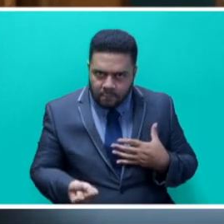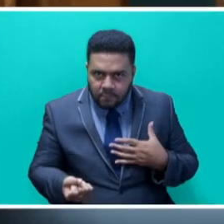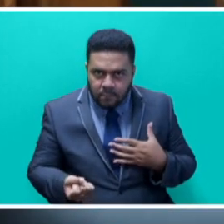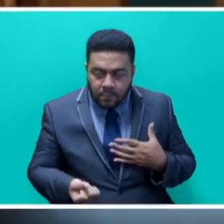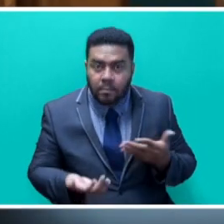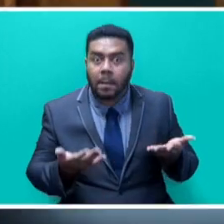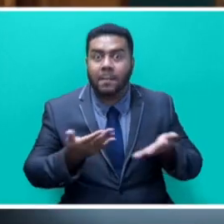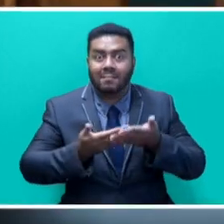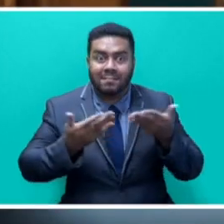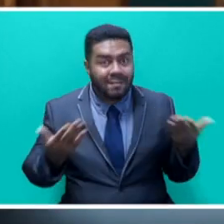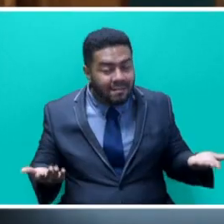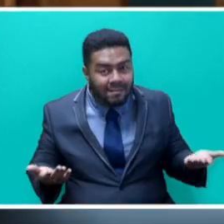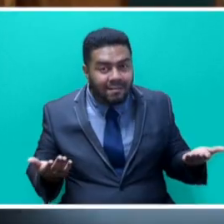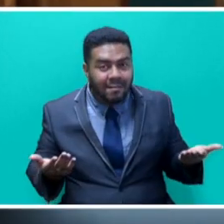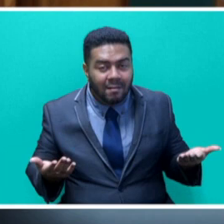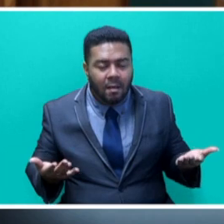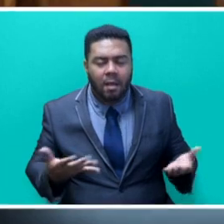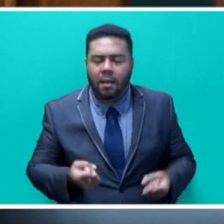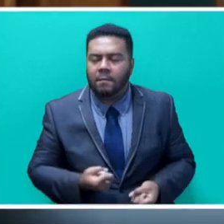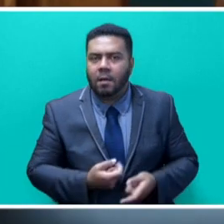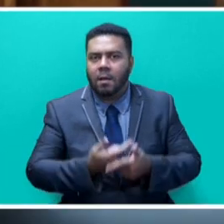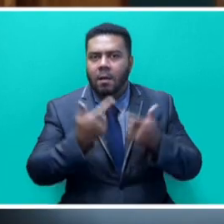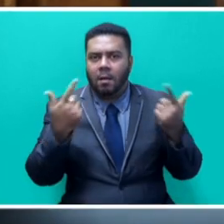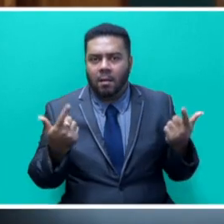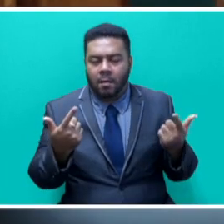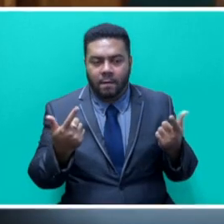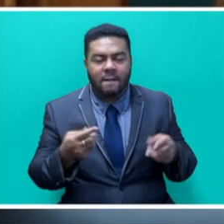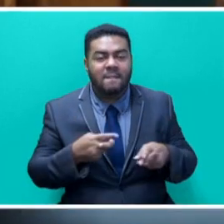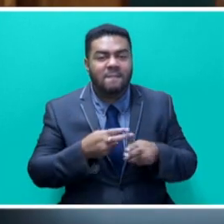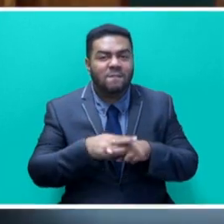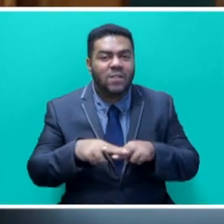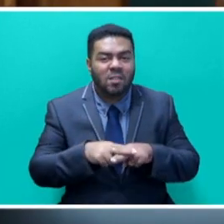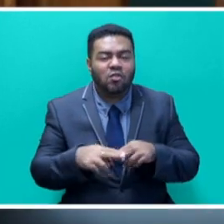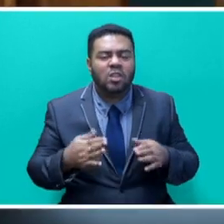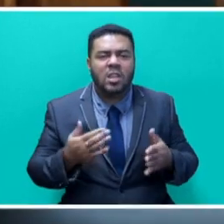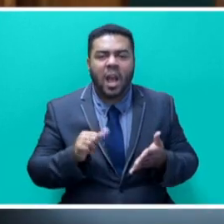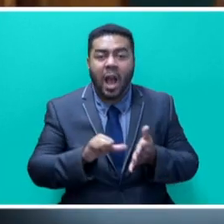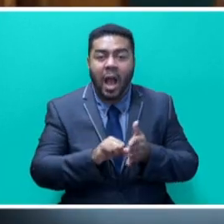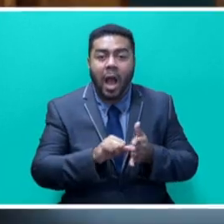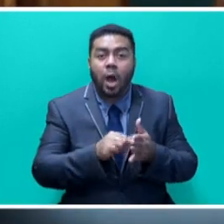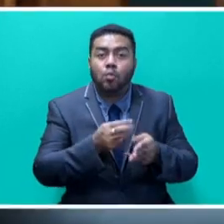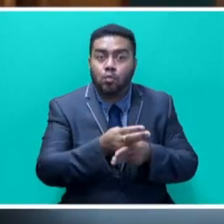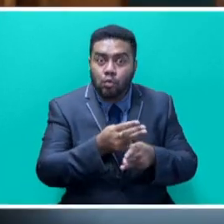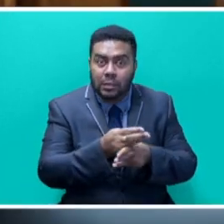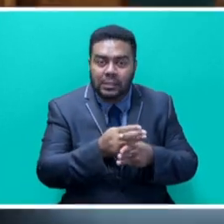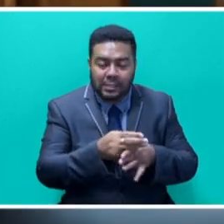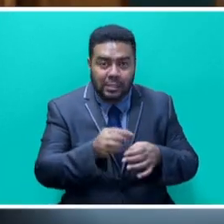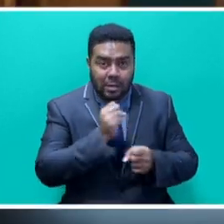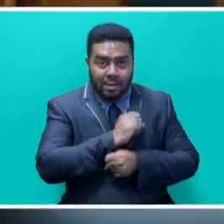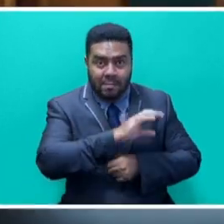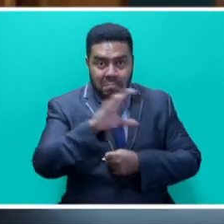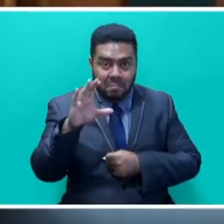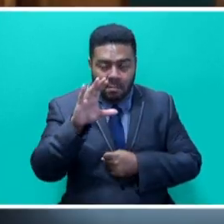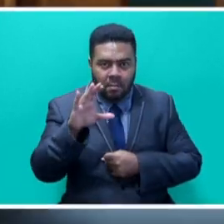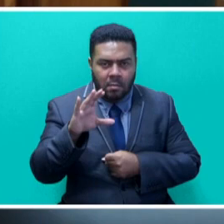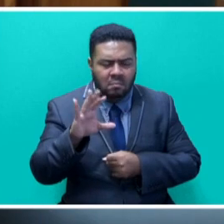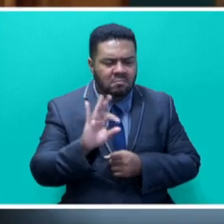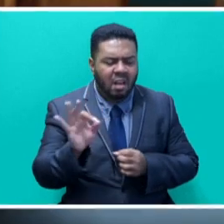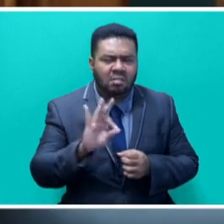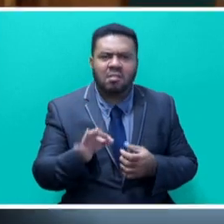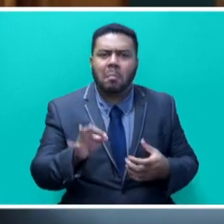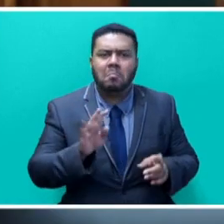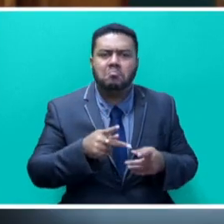valuable asset, the Fiji Hardwood Corporation did not make a single profit until after 2007, not a single